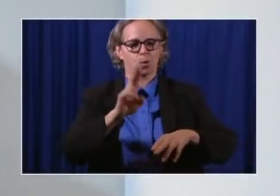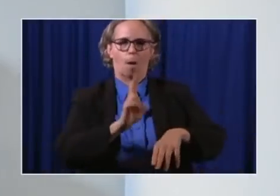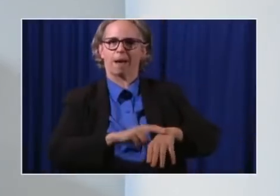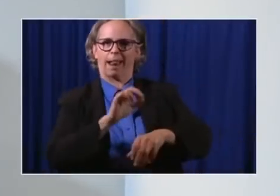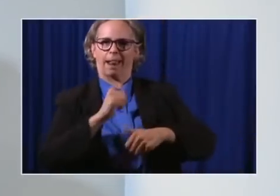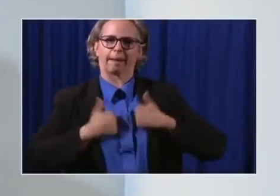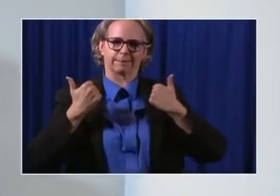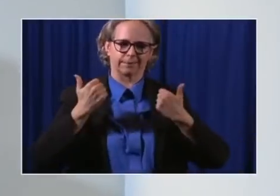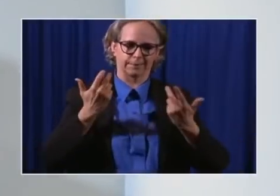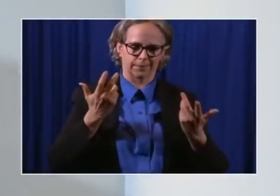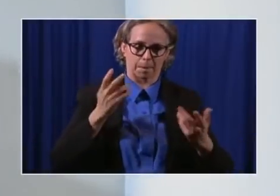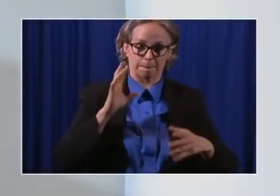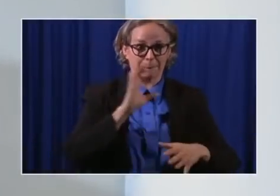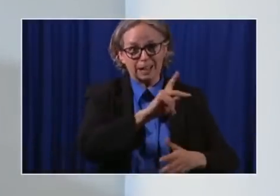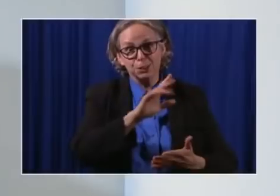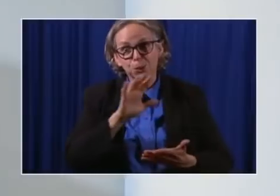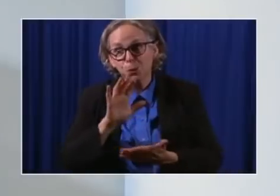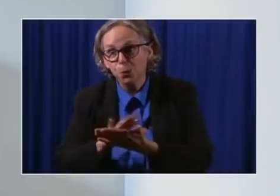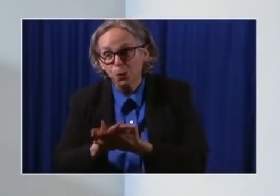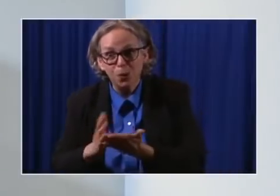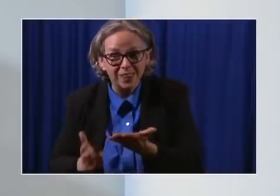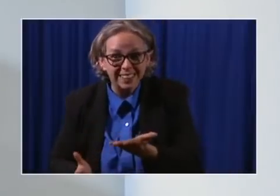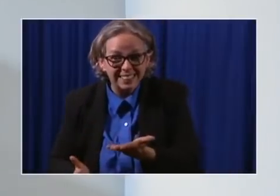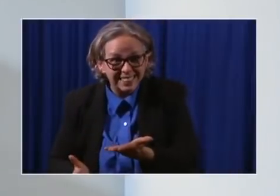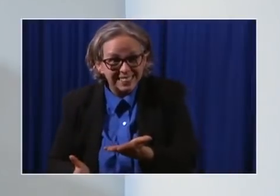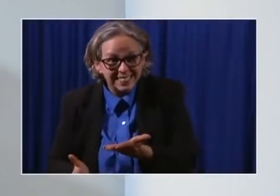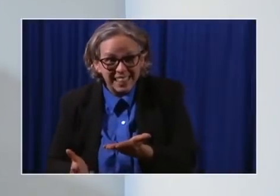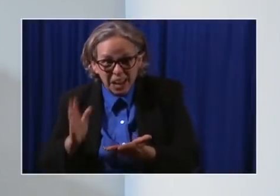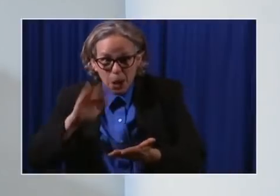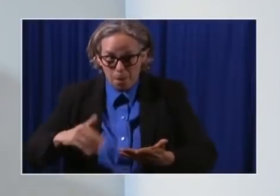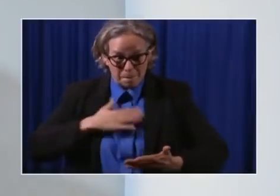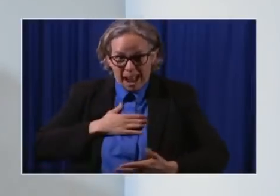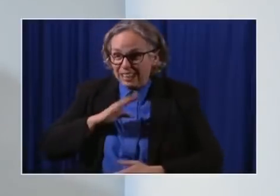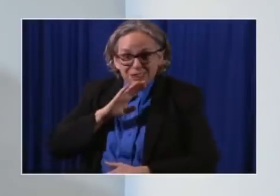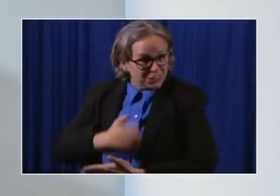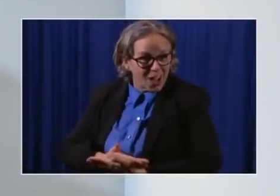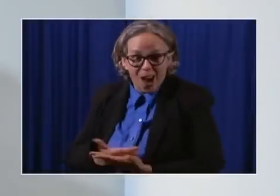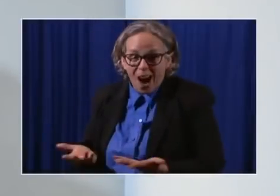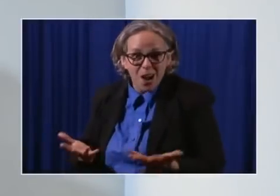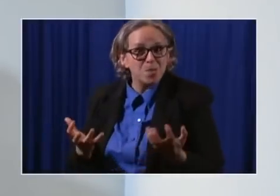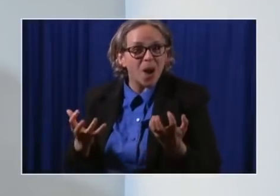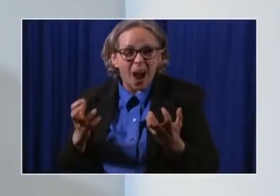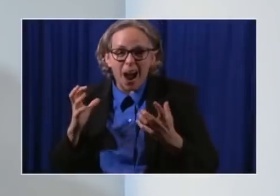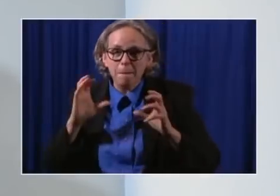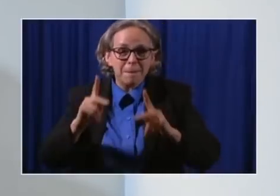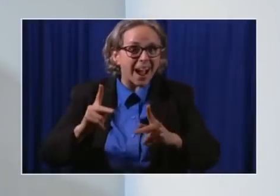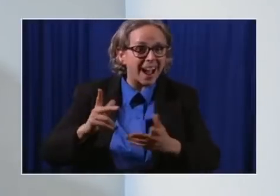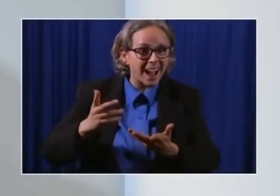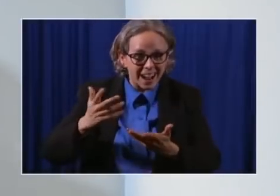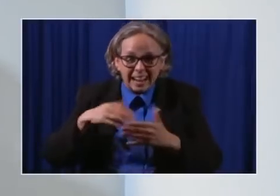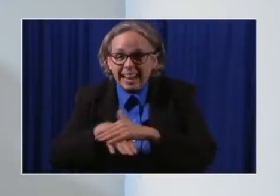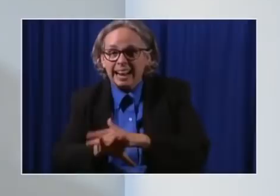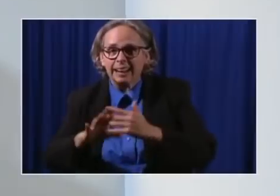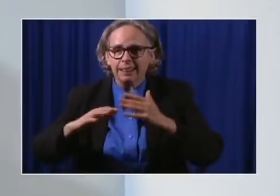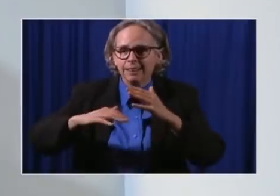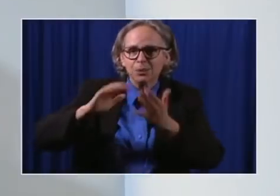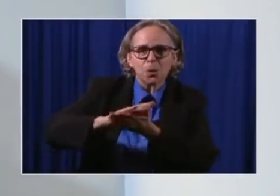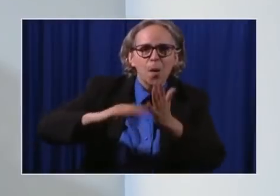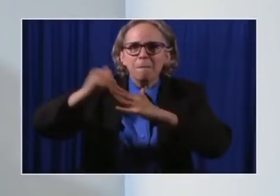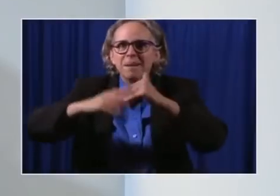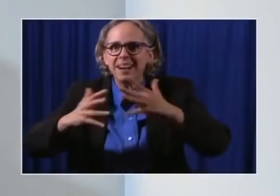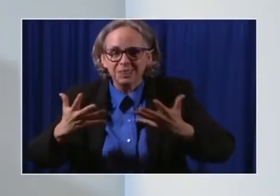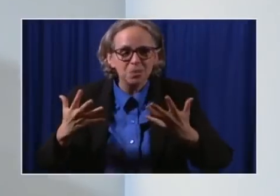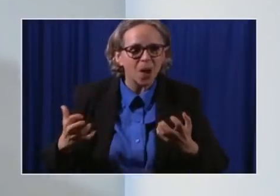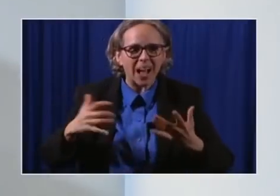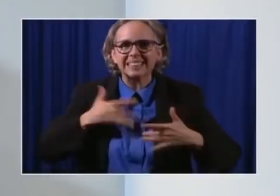I know that my daughters are excited about the prospect of going back to school in person this fall. And I know a lot of kids across